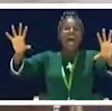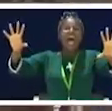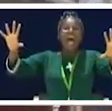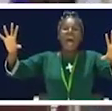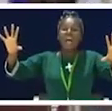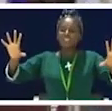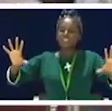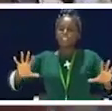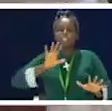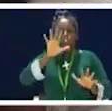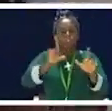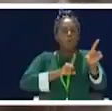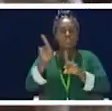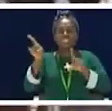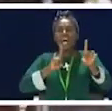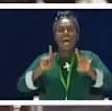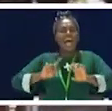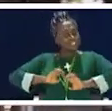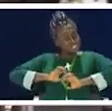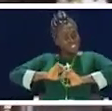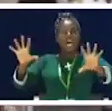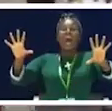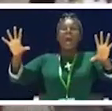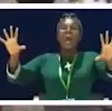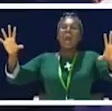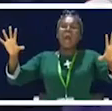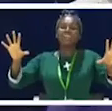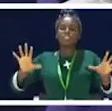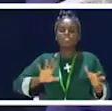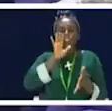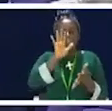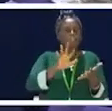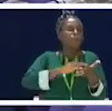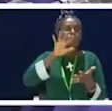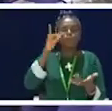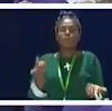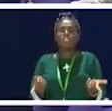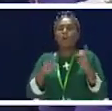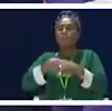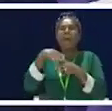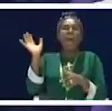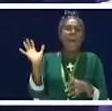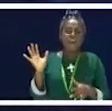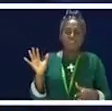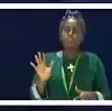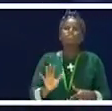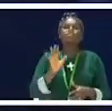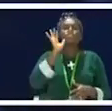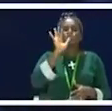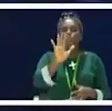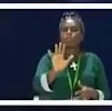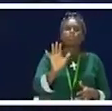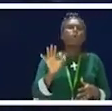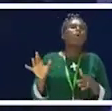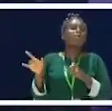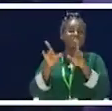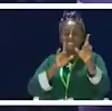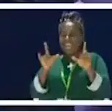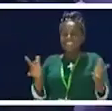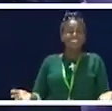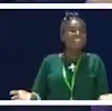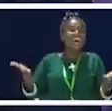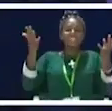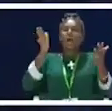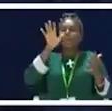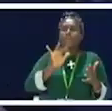irawareto, your glory come out. Your star begins to rise by the everlasting